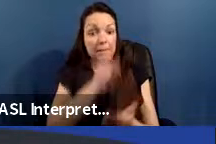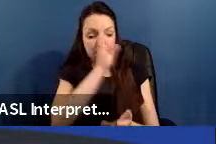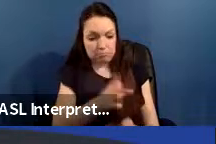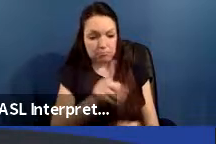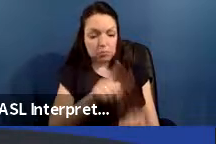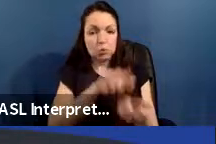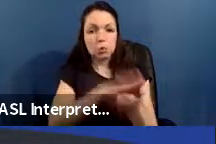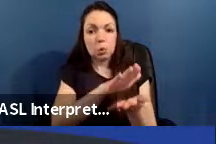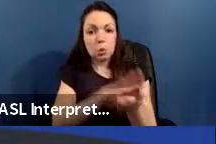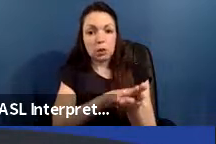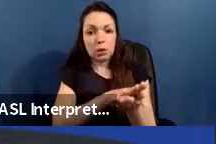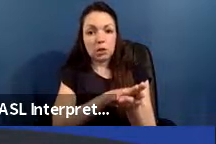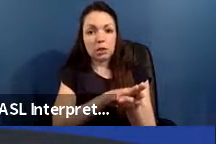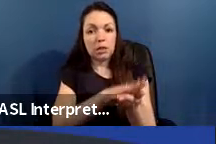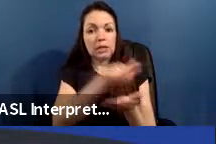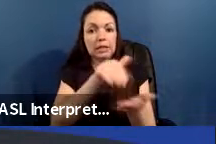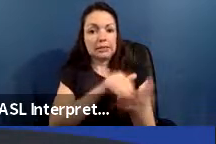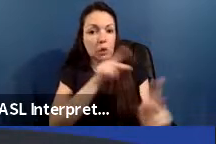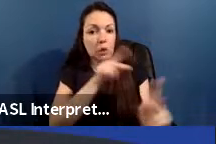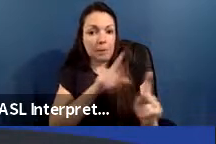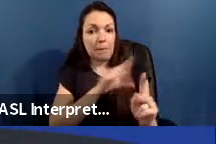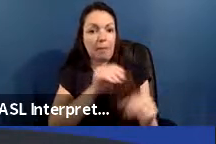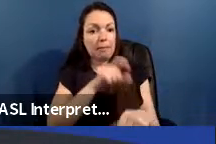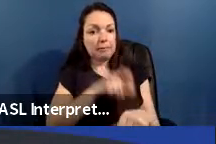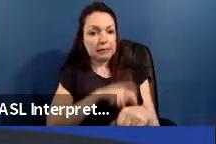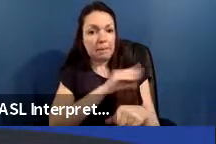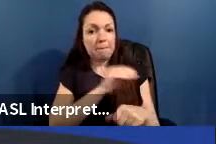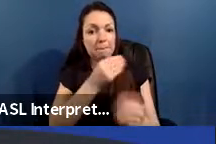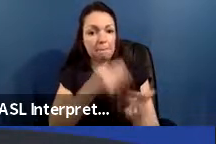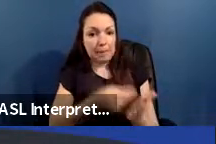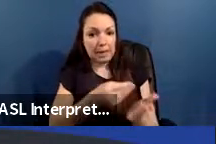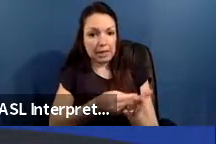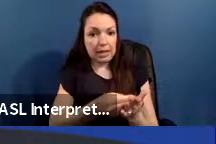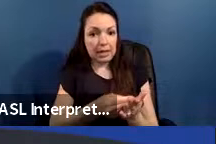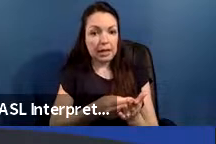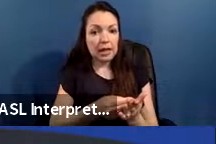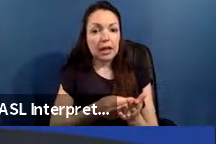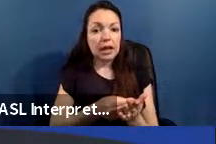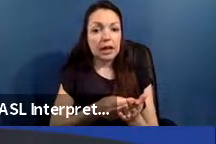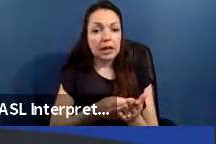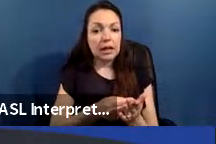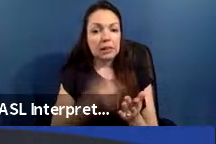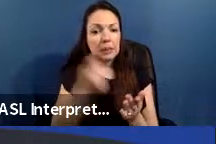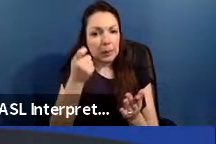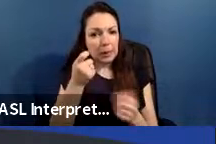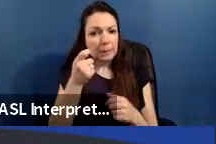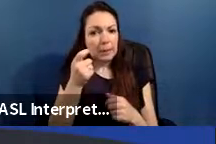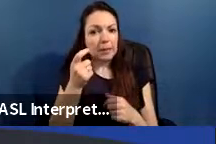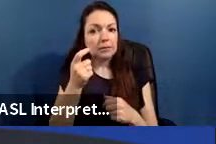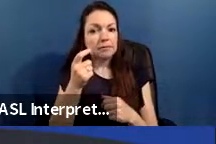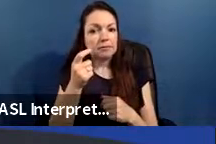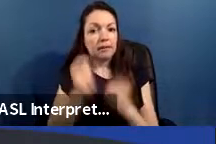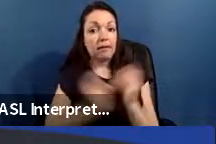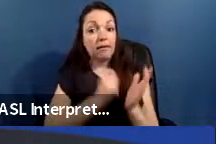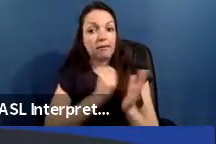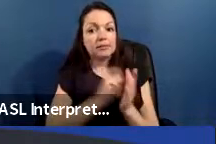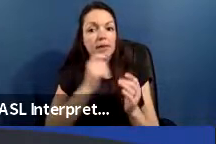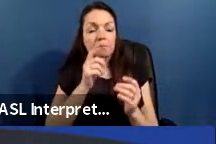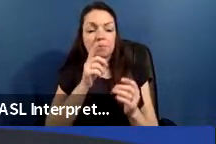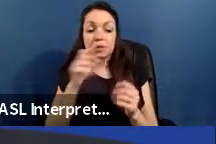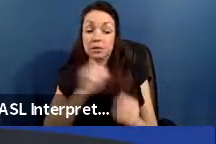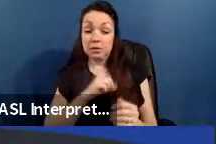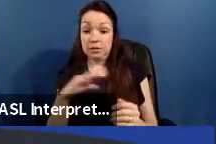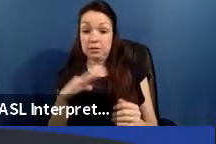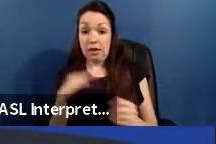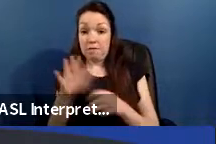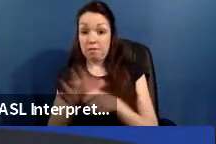schools, centering on people, time, and money. There's that inward sliver of like, how do we make sure we are staffing central office to meet the